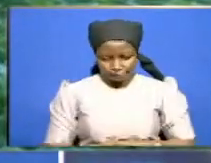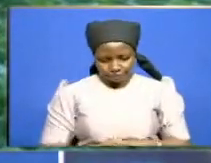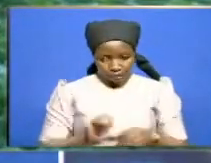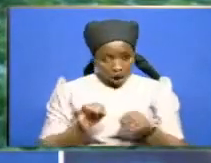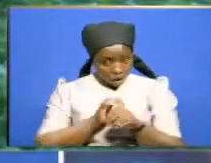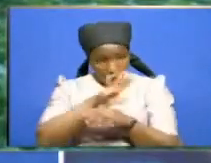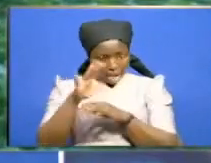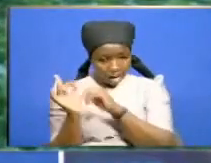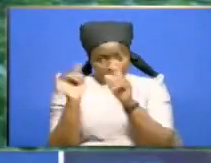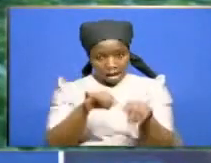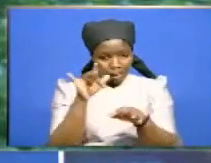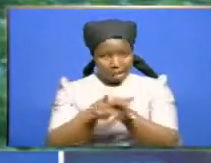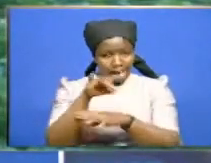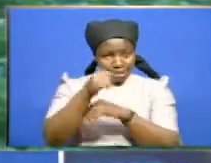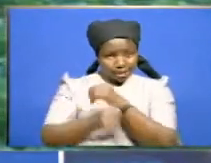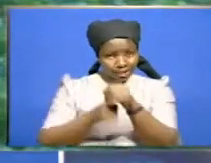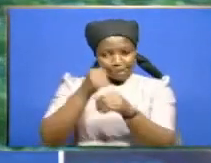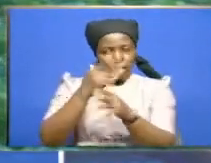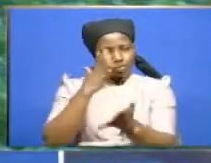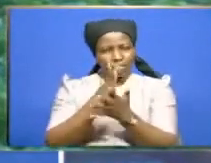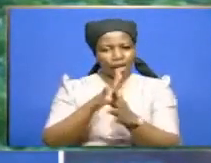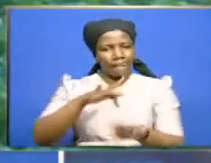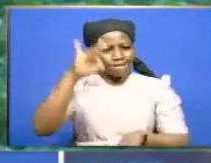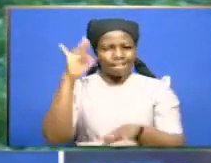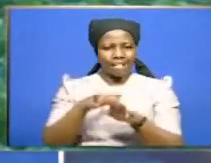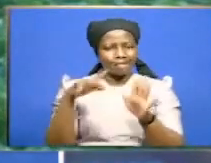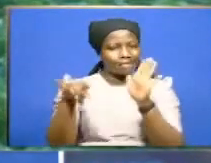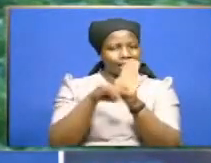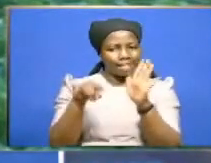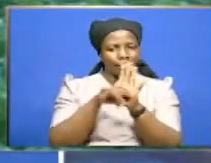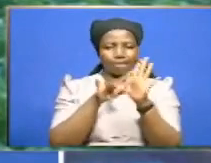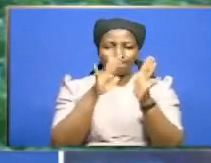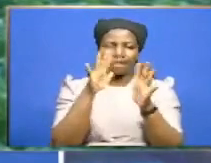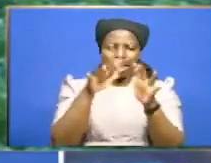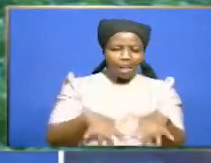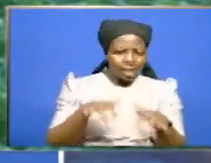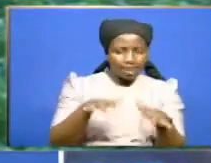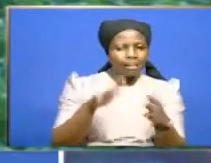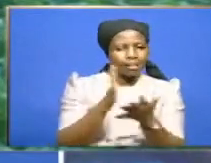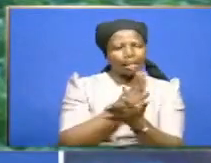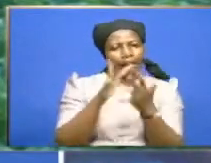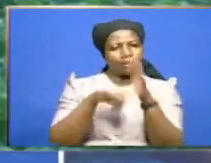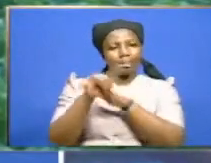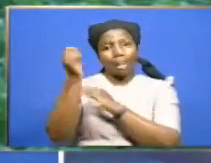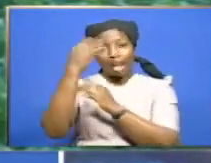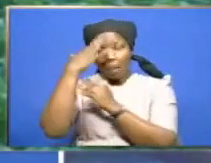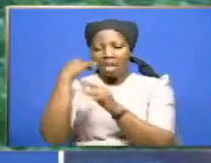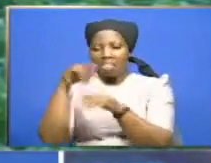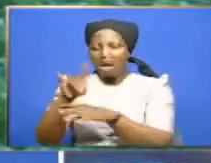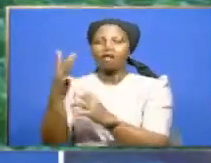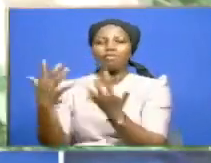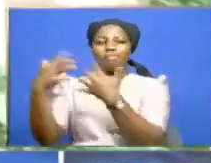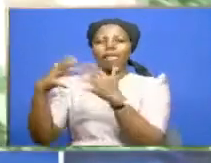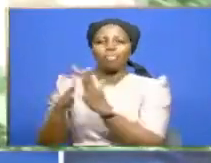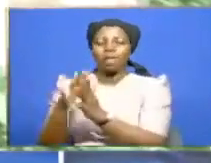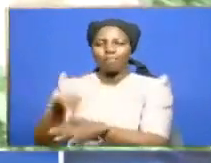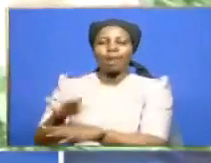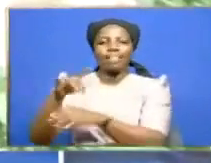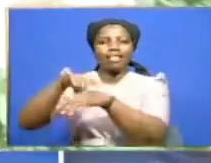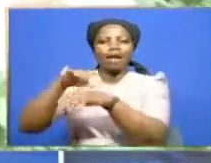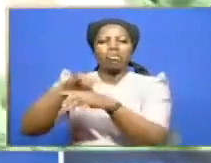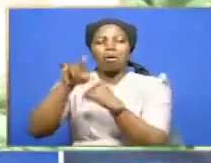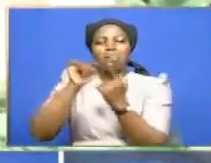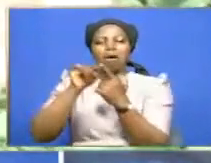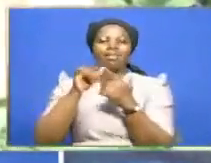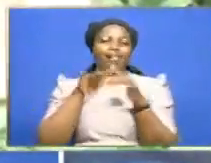pandemic early this year adversely strained the agriculture sector in Kenya as it coincided with the start of the planting season, during